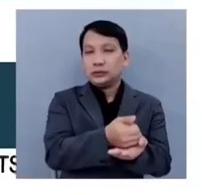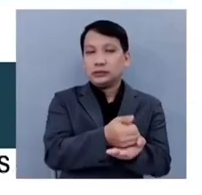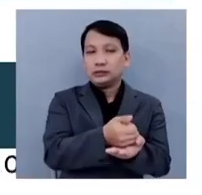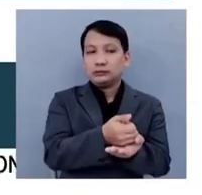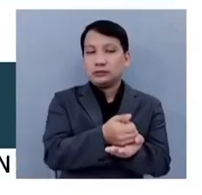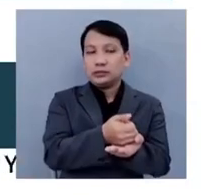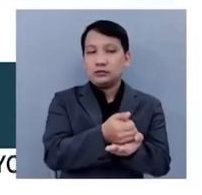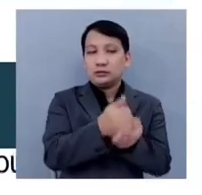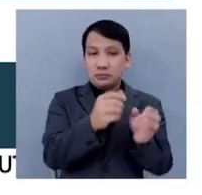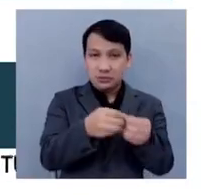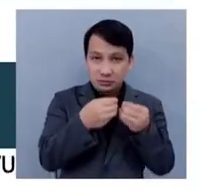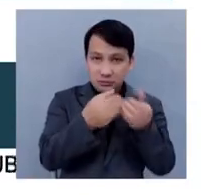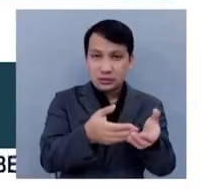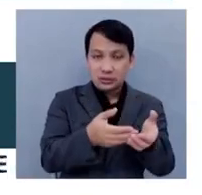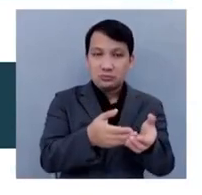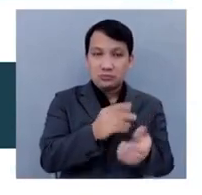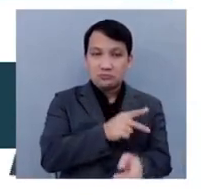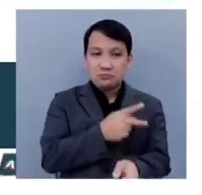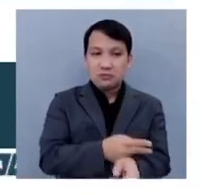give them impunity.